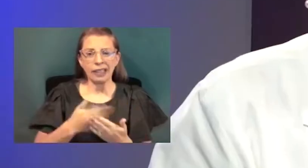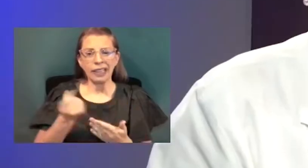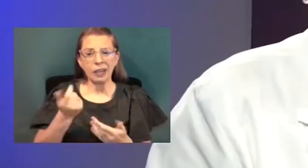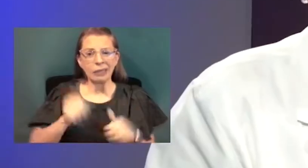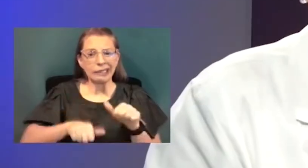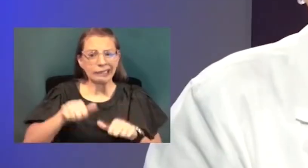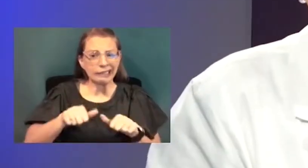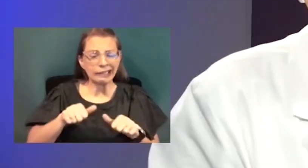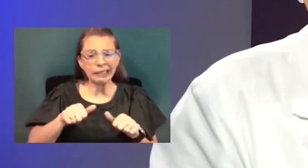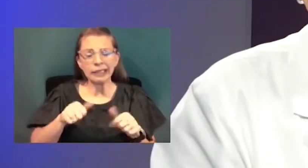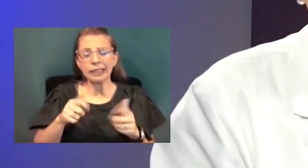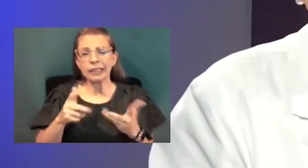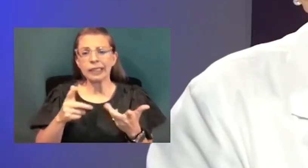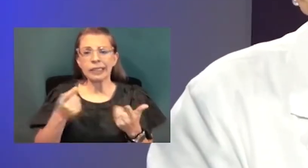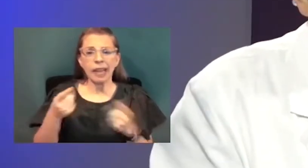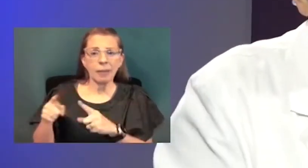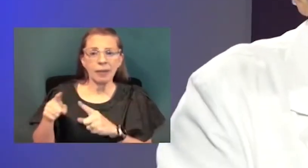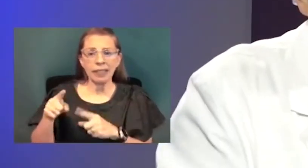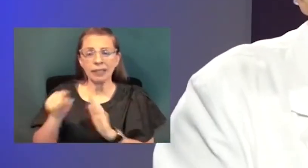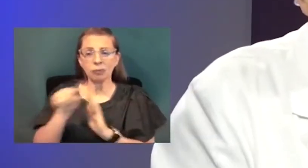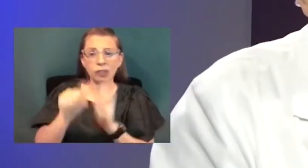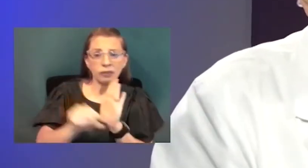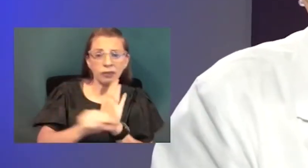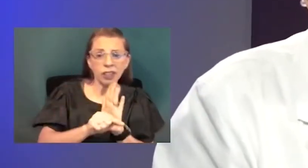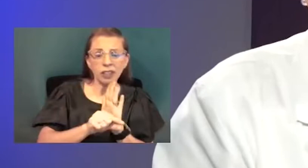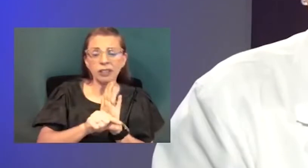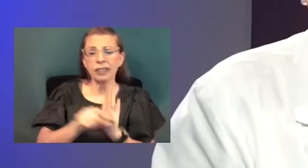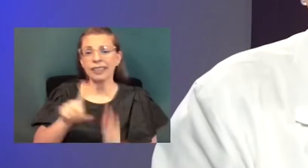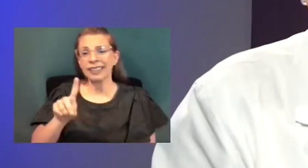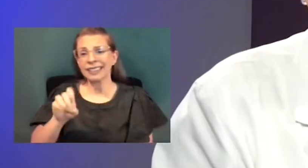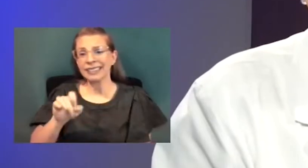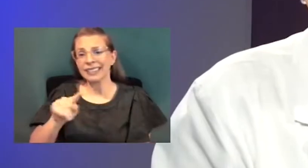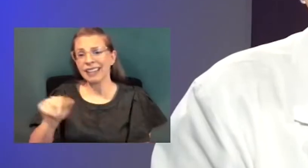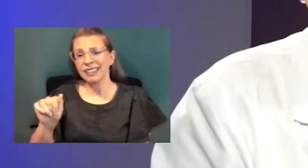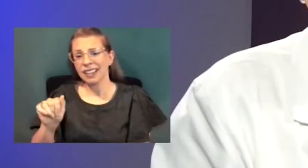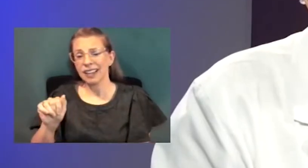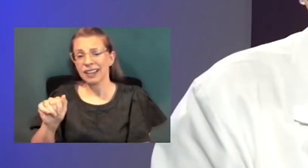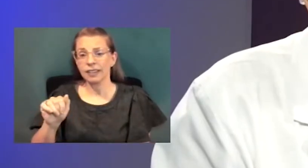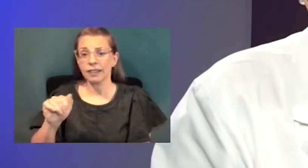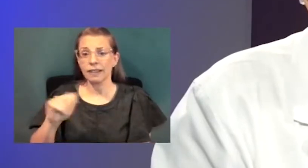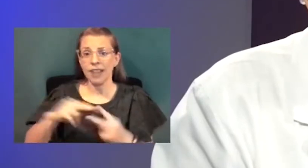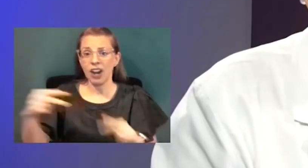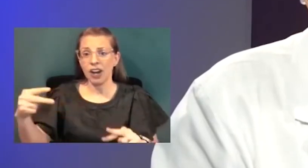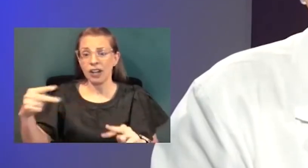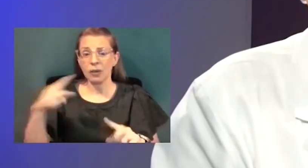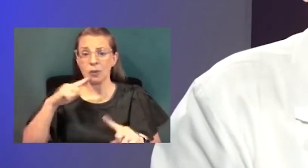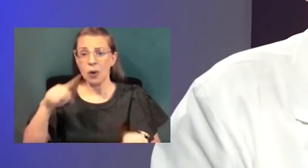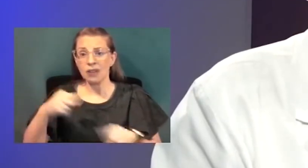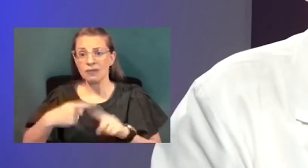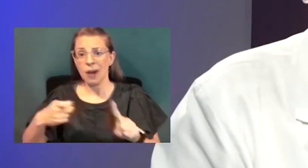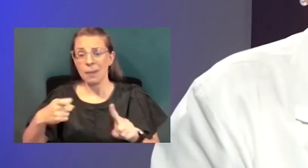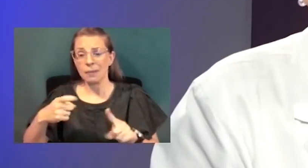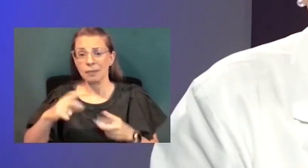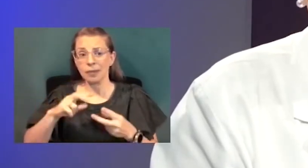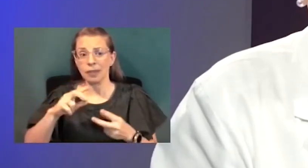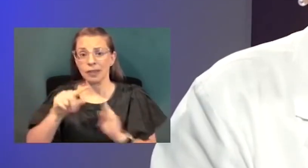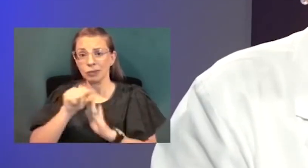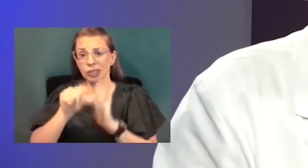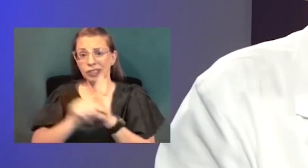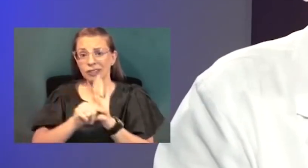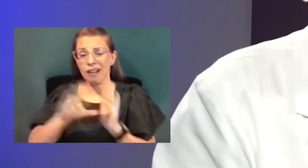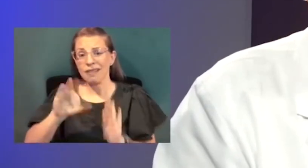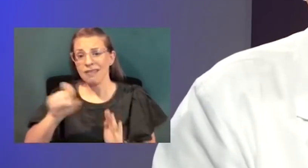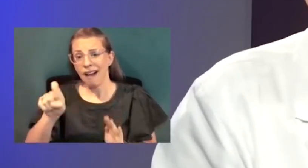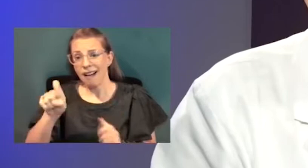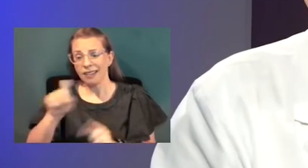the Delta variant, especially in those counties where the people weren't vaccinated. Reports coming out of Springfield of Cox and other hospitals being